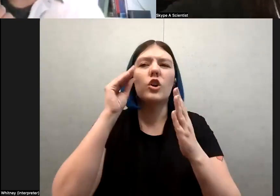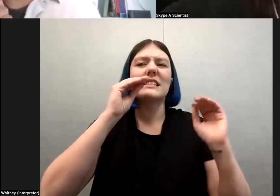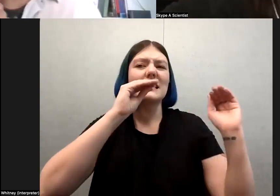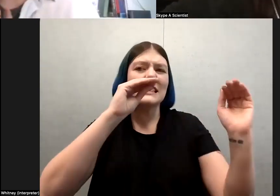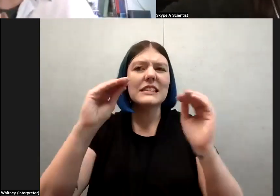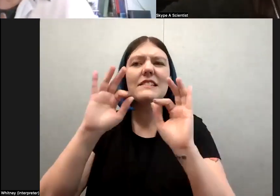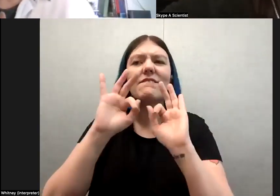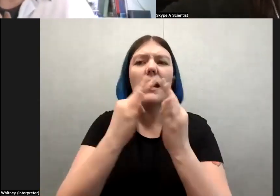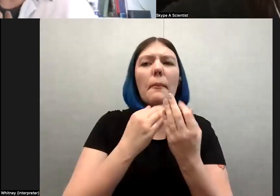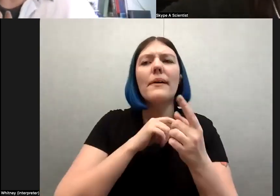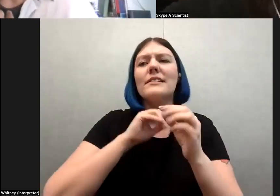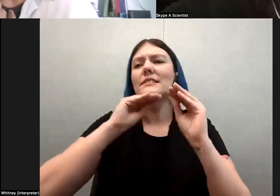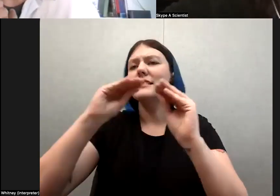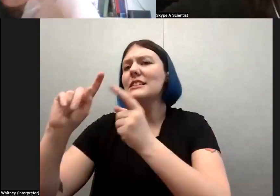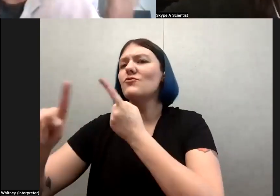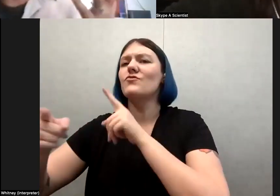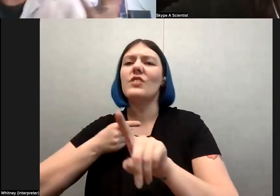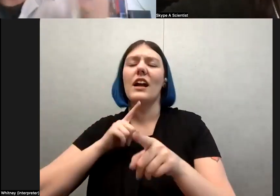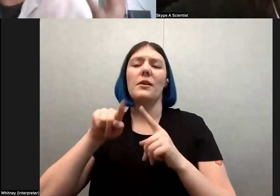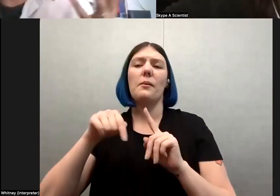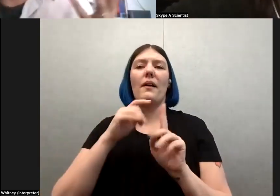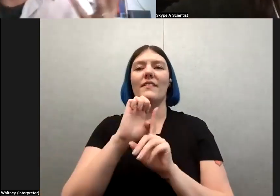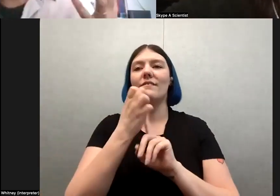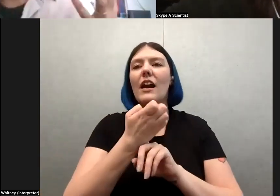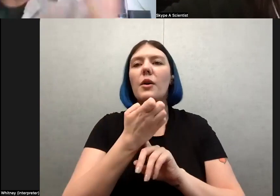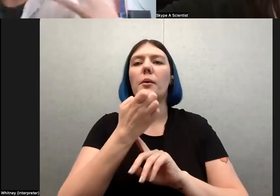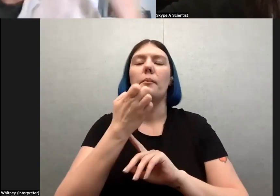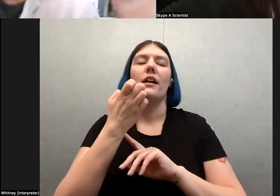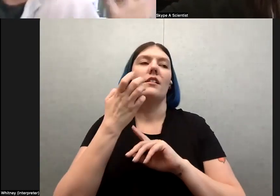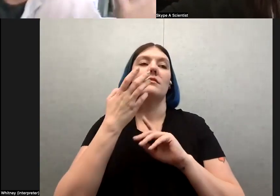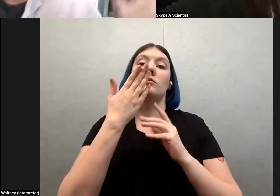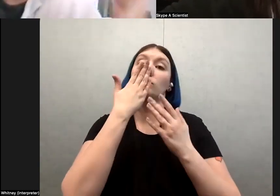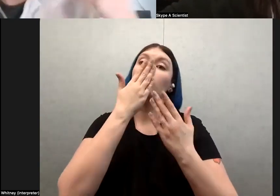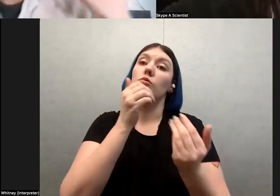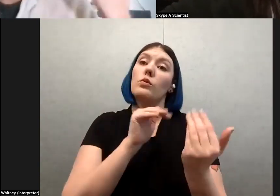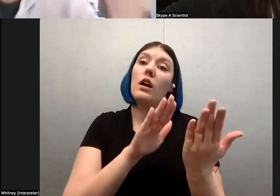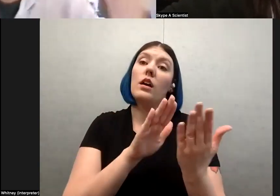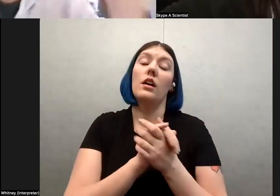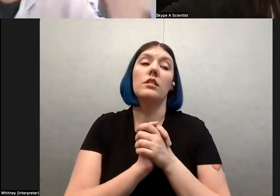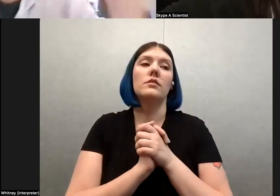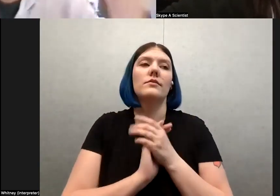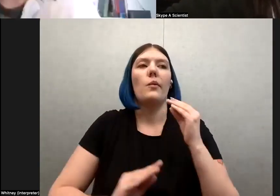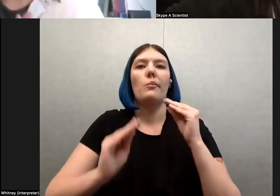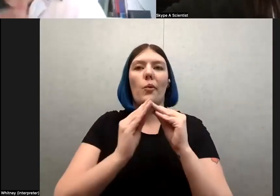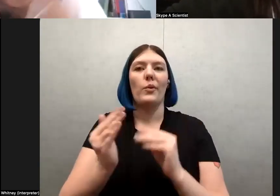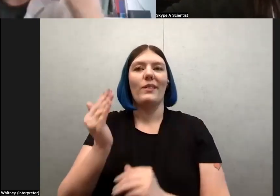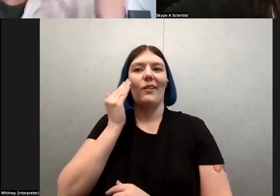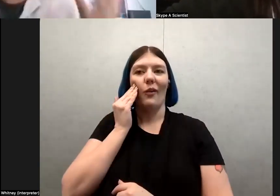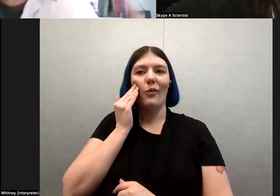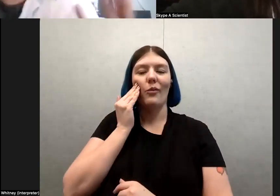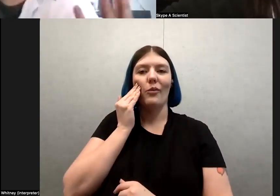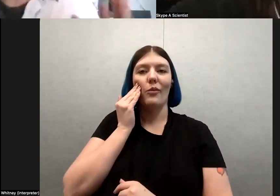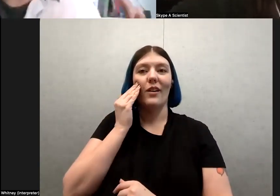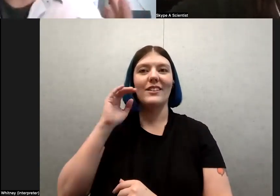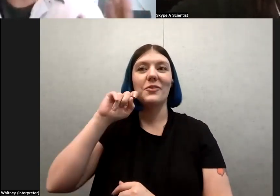about the environment and about nature in general is a great way. The more I think that folks know about like how incredibly